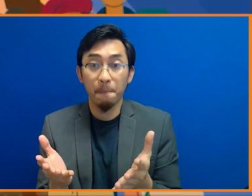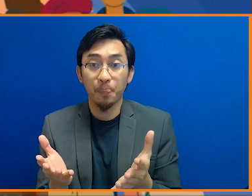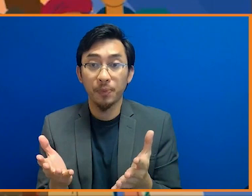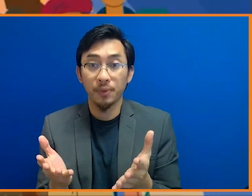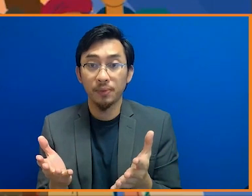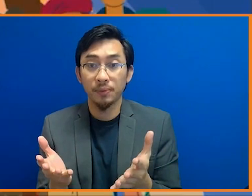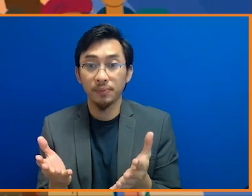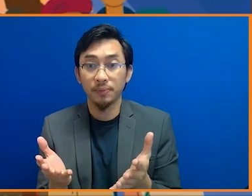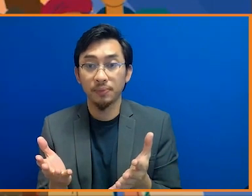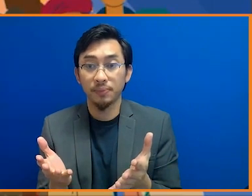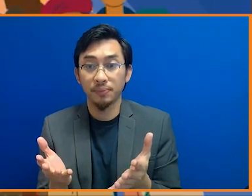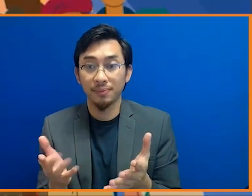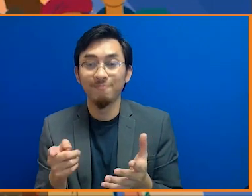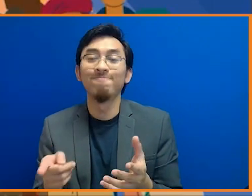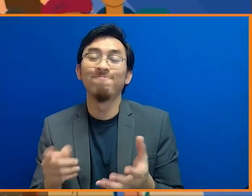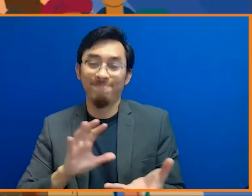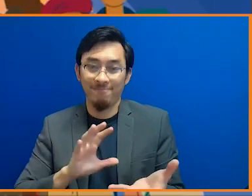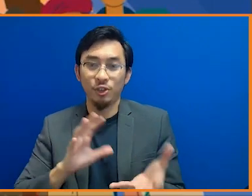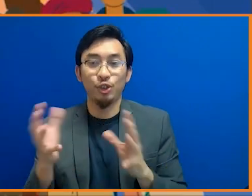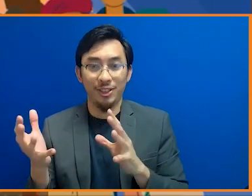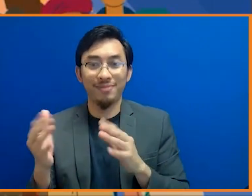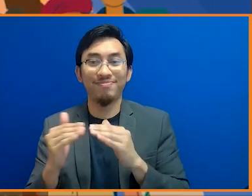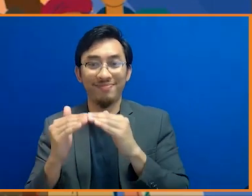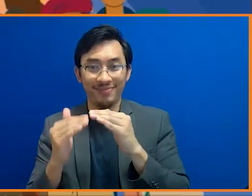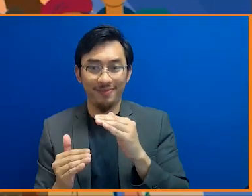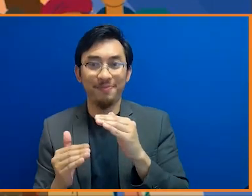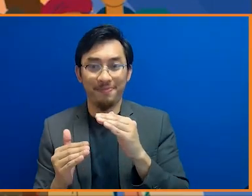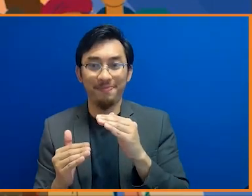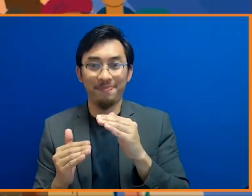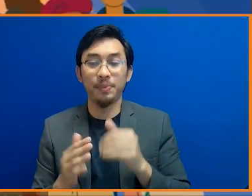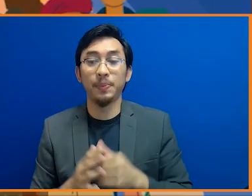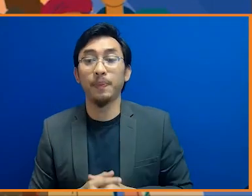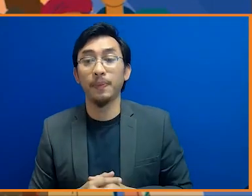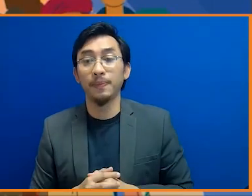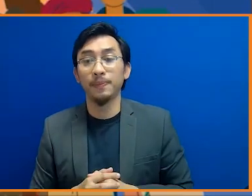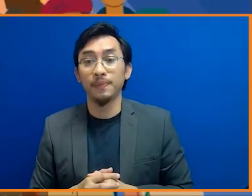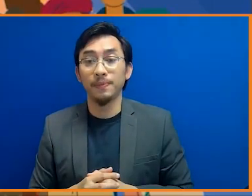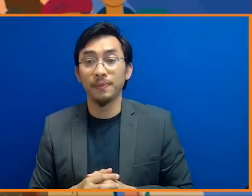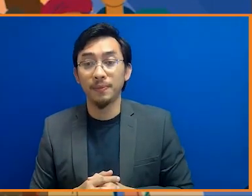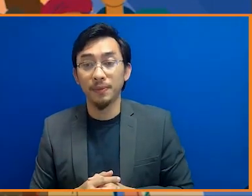very closely related to disaster risk reduction.